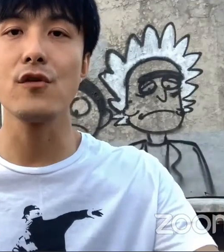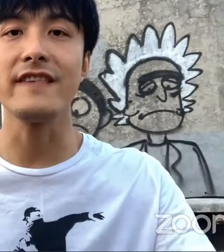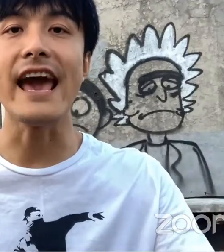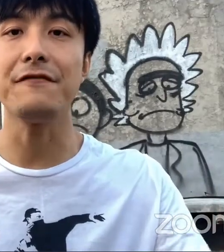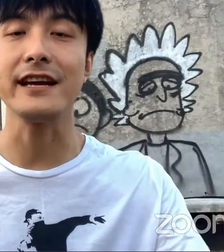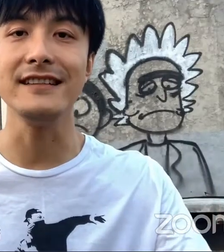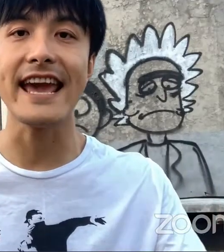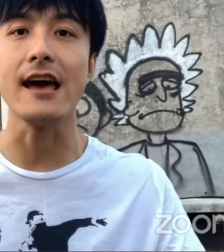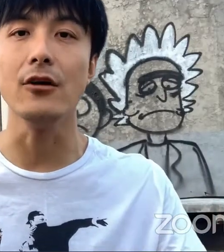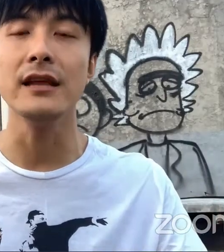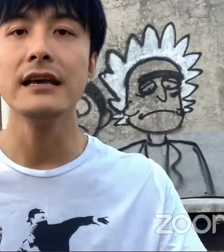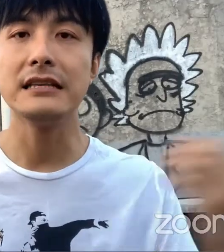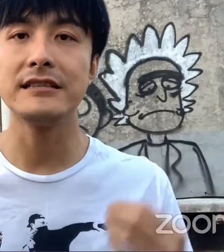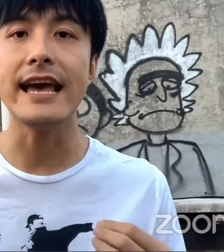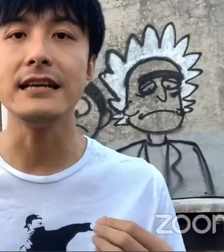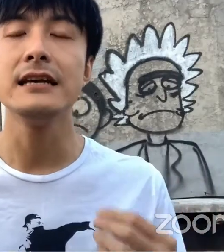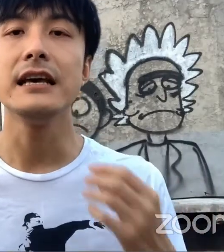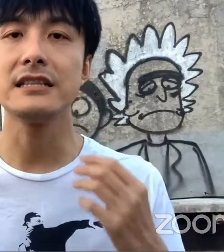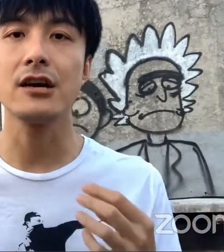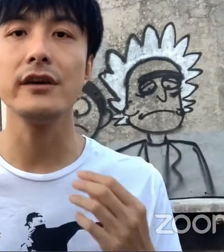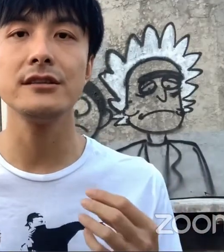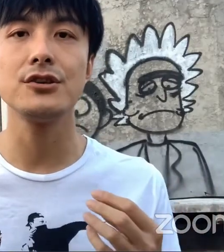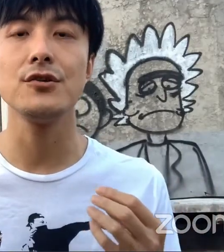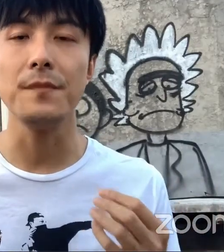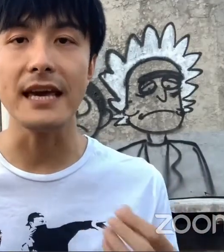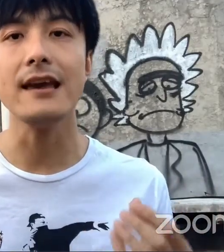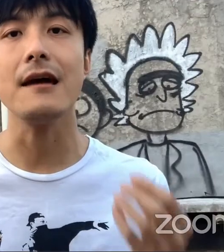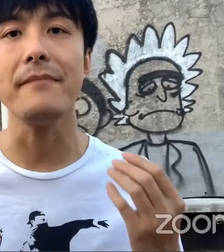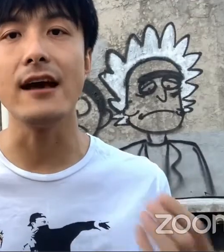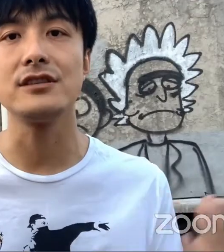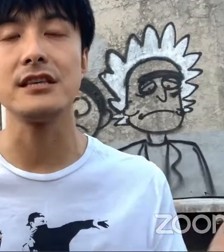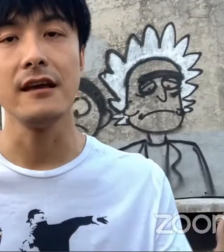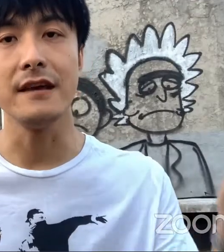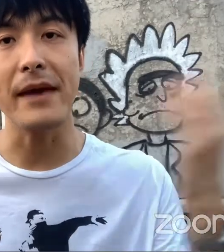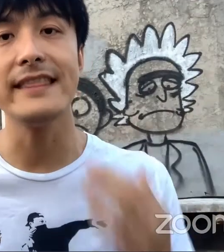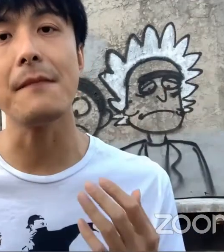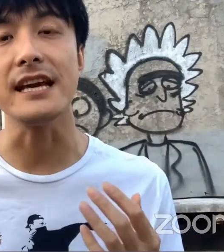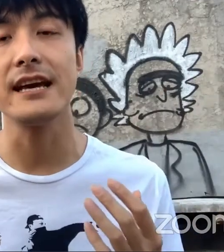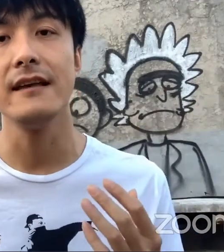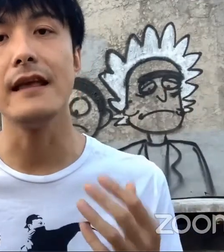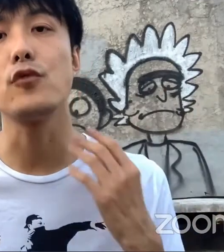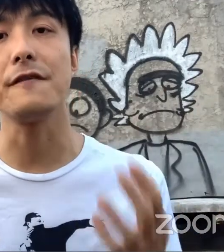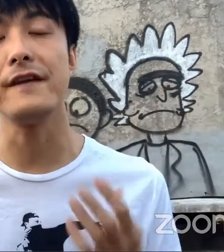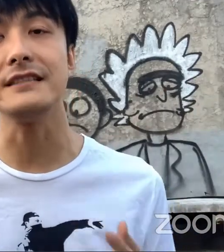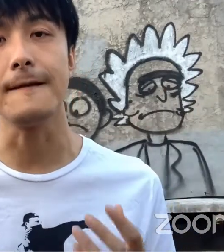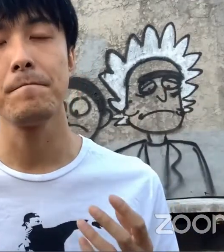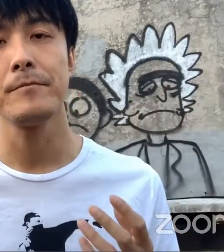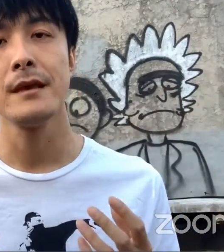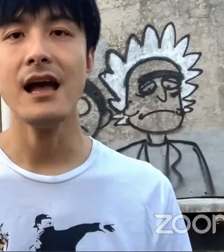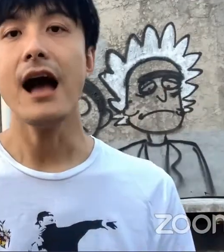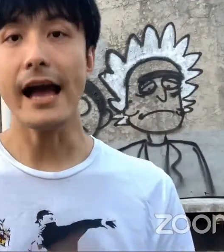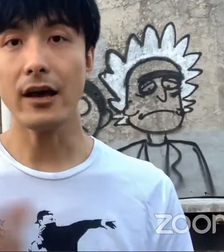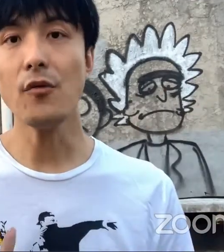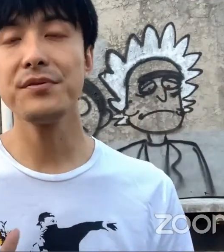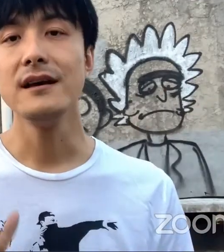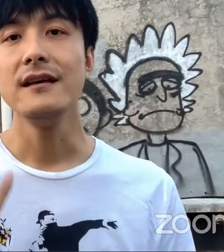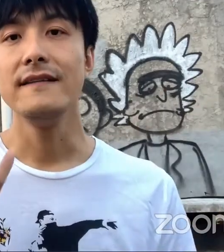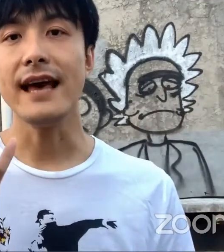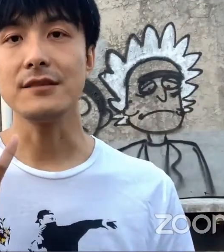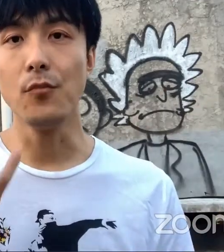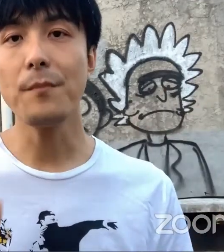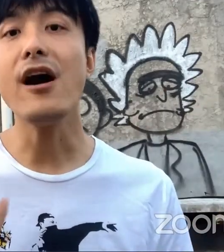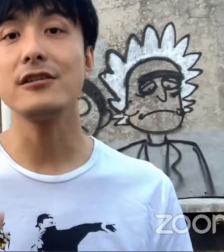North African town. Instead, it's going to be about the pandemic that we're facing. I hope